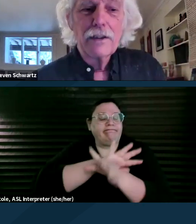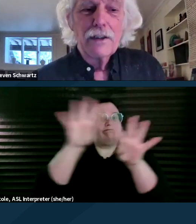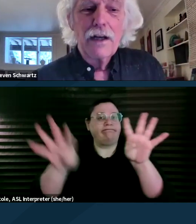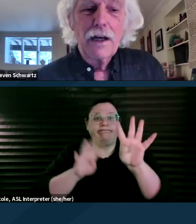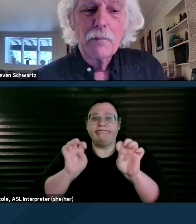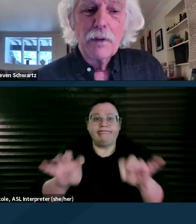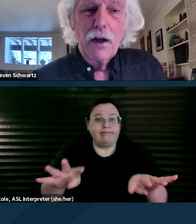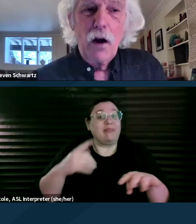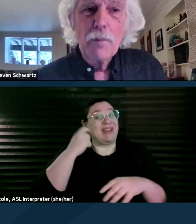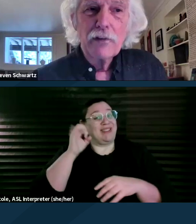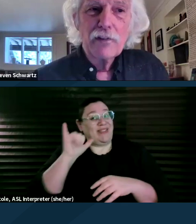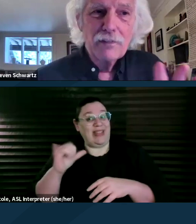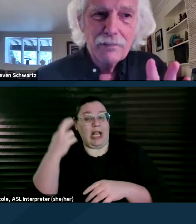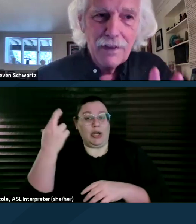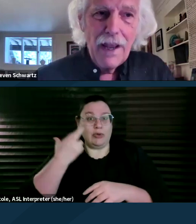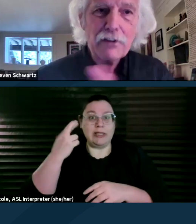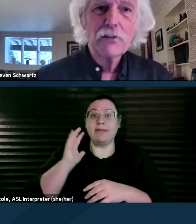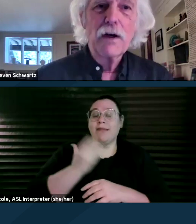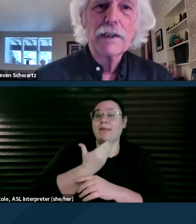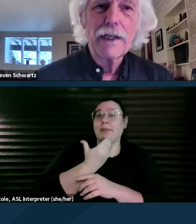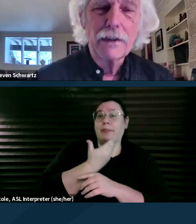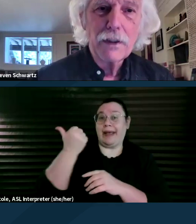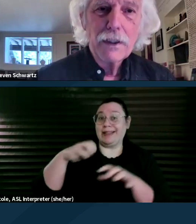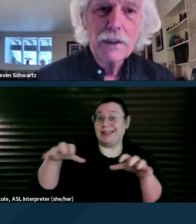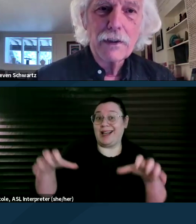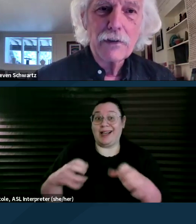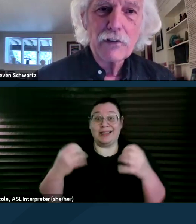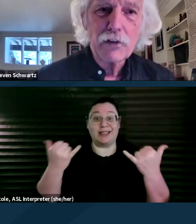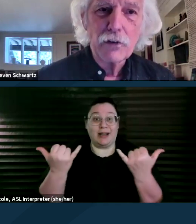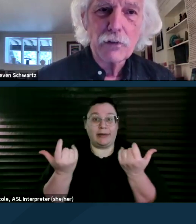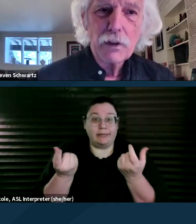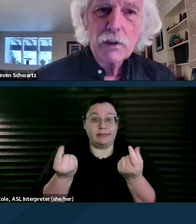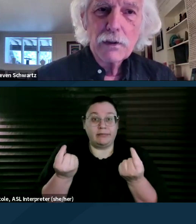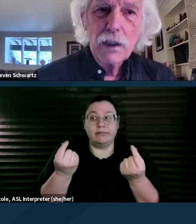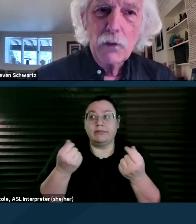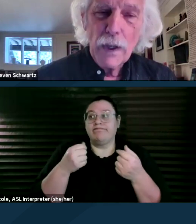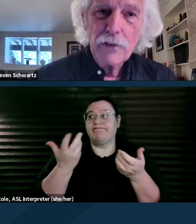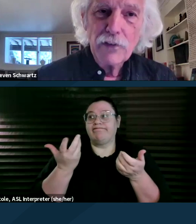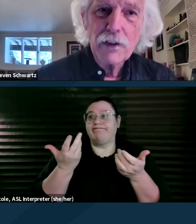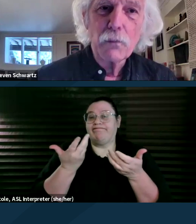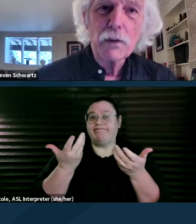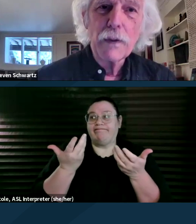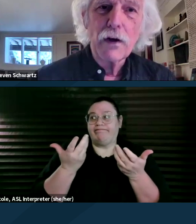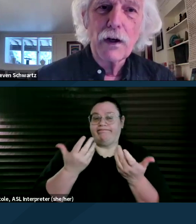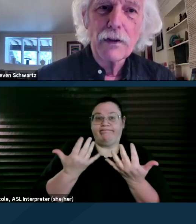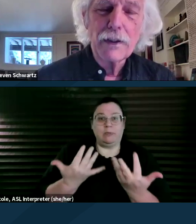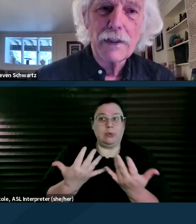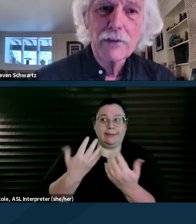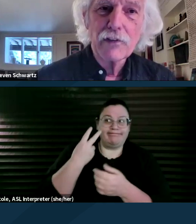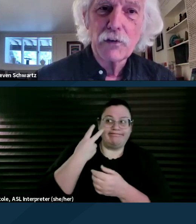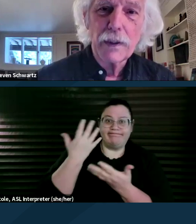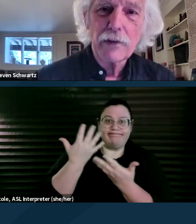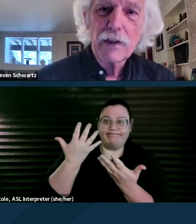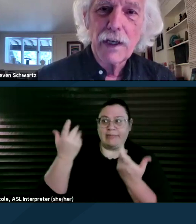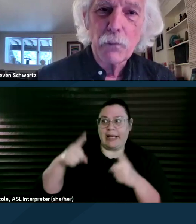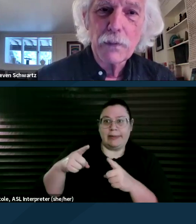I think our best action right now is to wait and see where we are in the